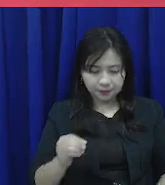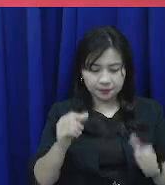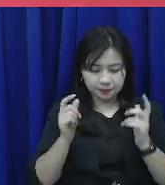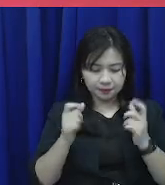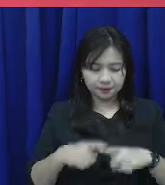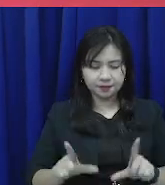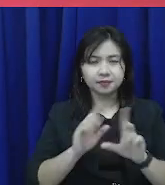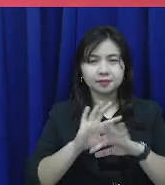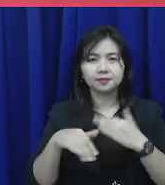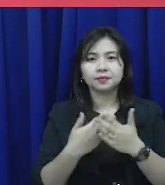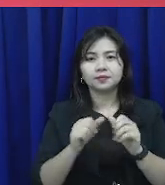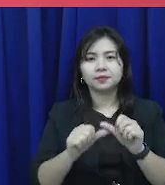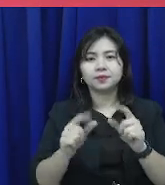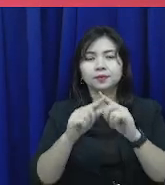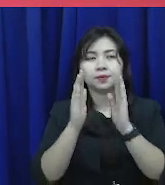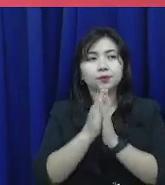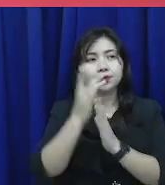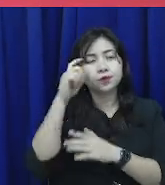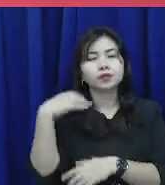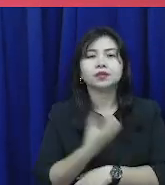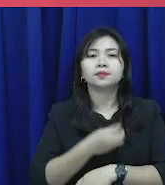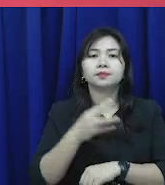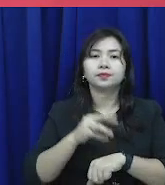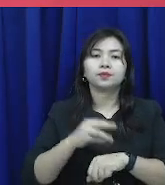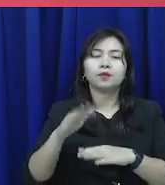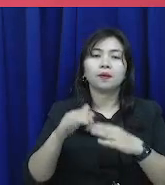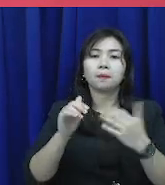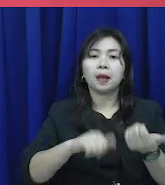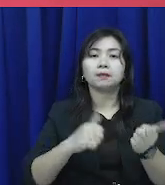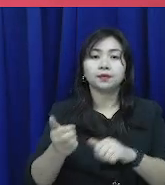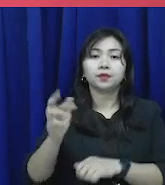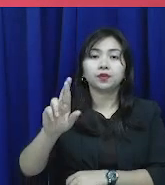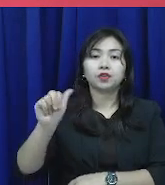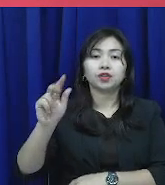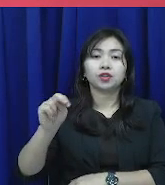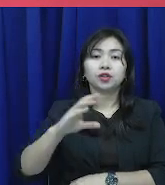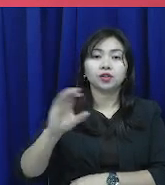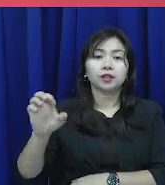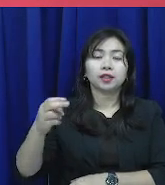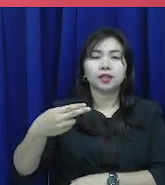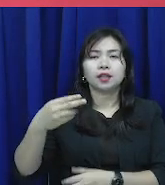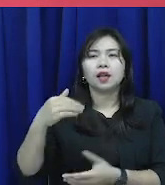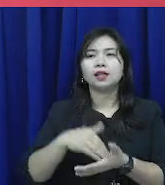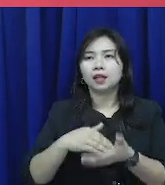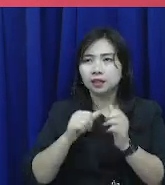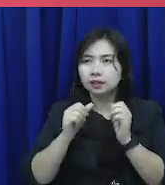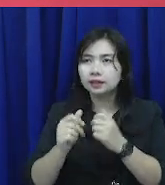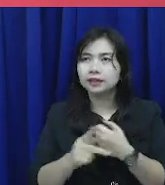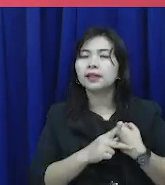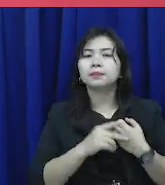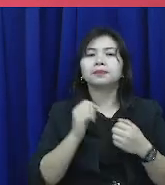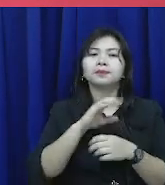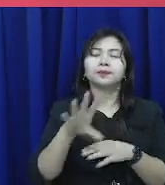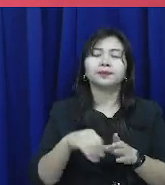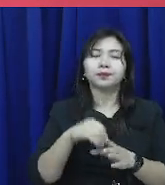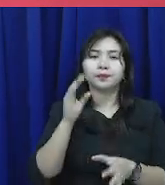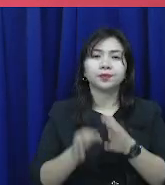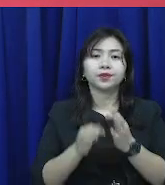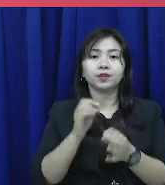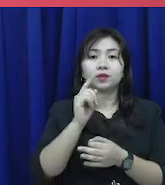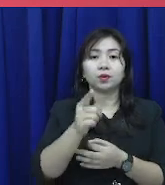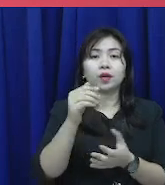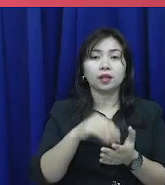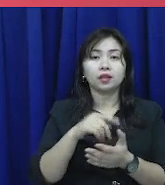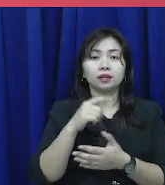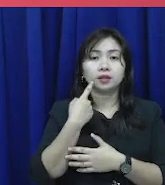our Ministry in Ramos Tarlac sa ating the Baptist runch yung projects na let's keep on involving mga kapatid if you are again uulit ko if